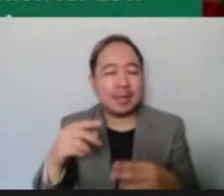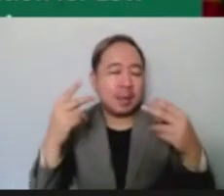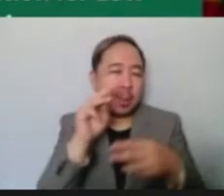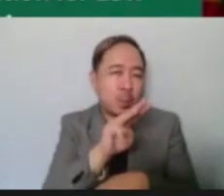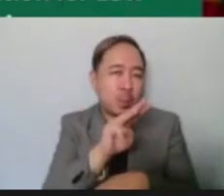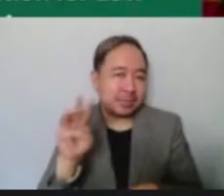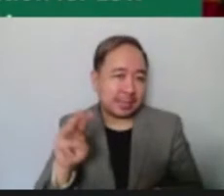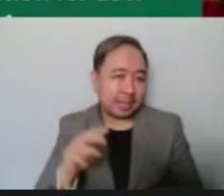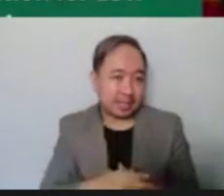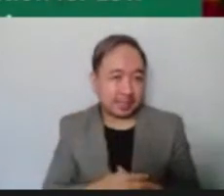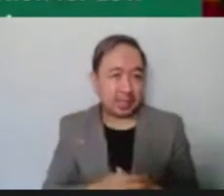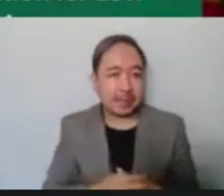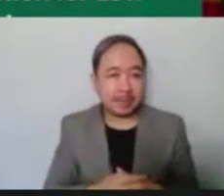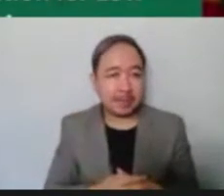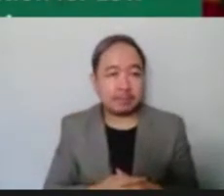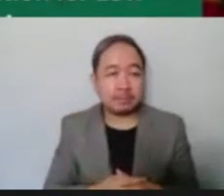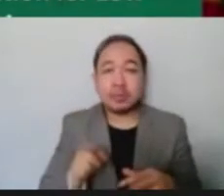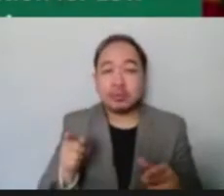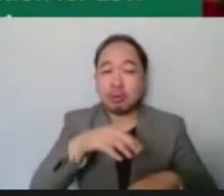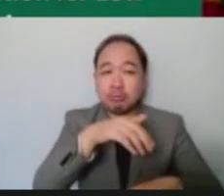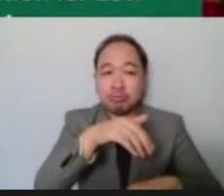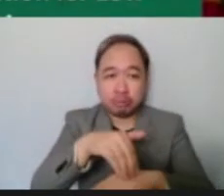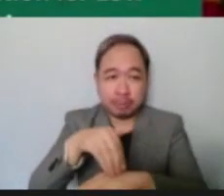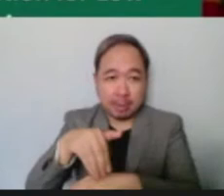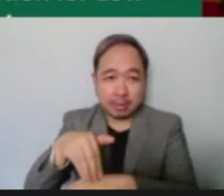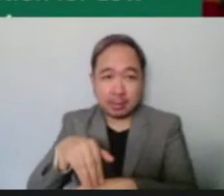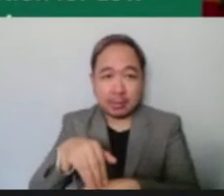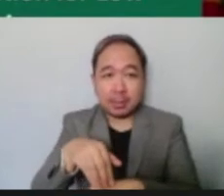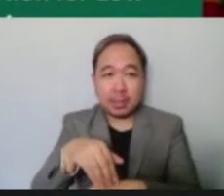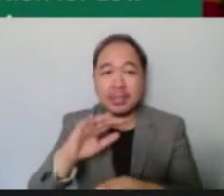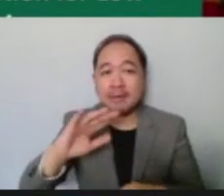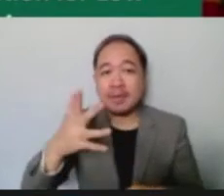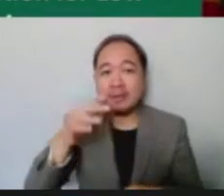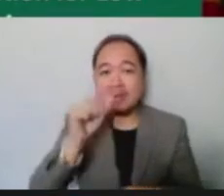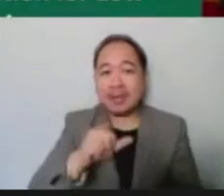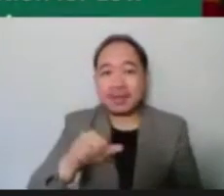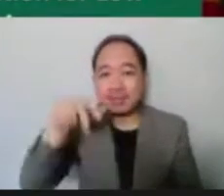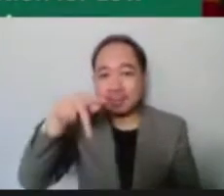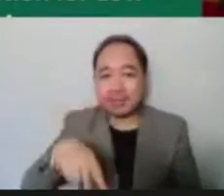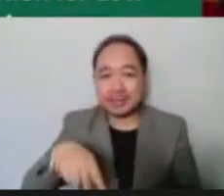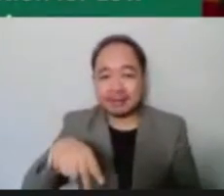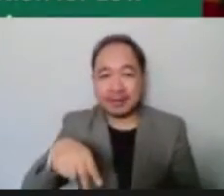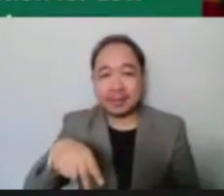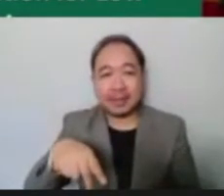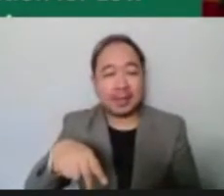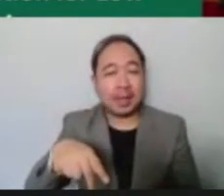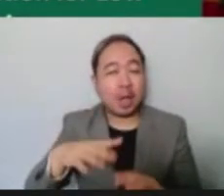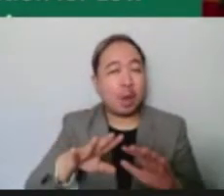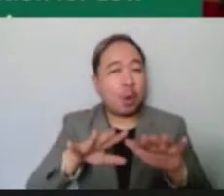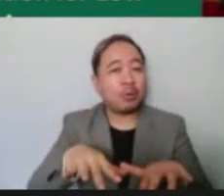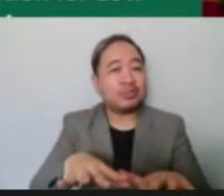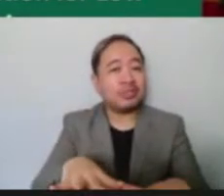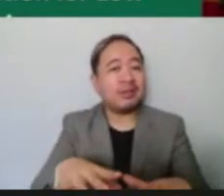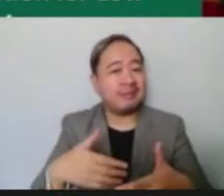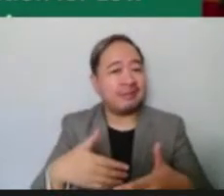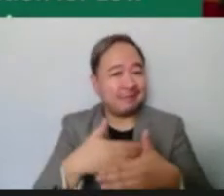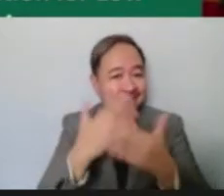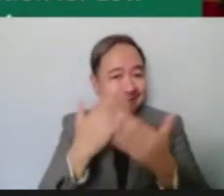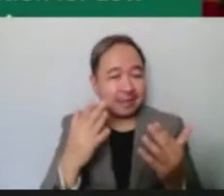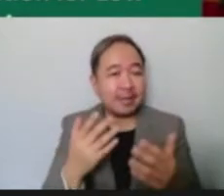uh this is also reminder that the previous HF Hospital ocean day will be held tomorrow afternoon